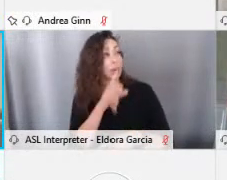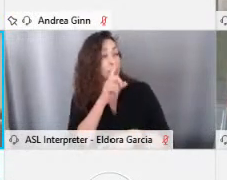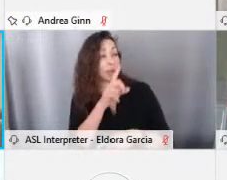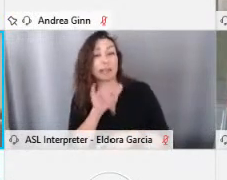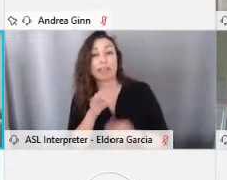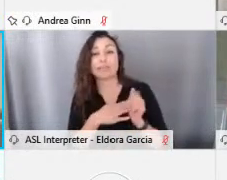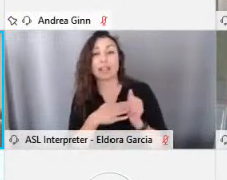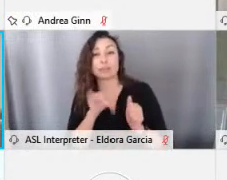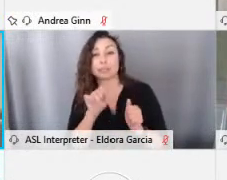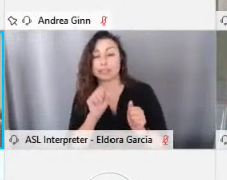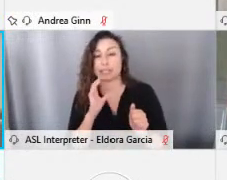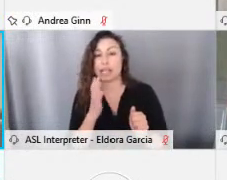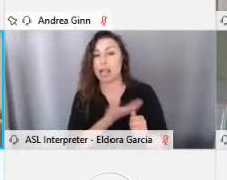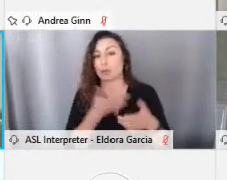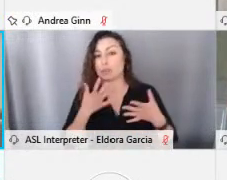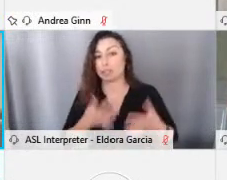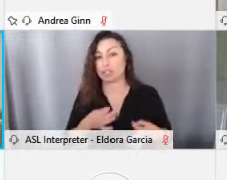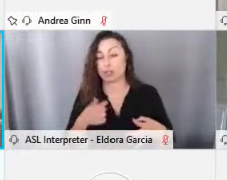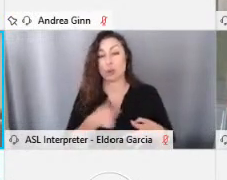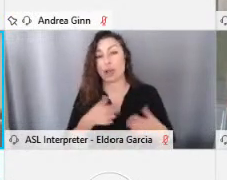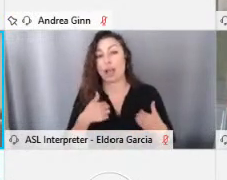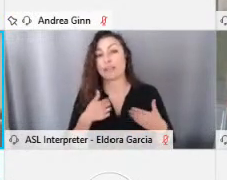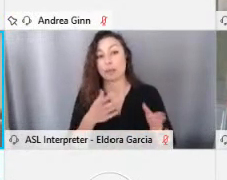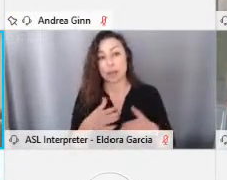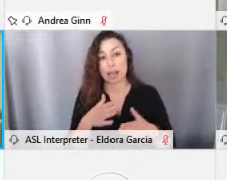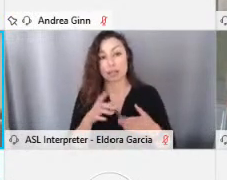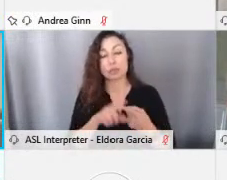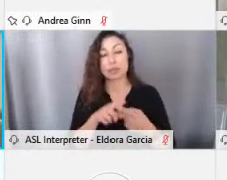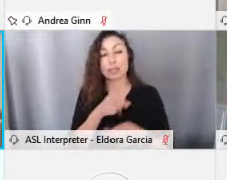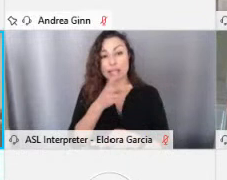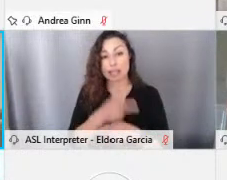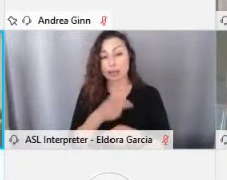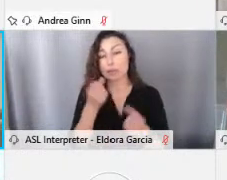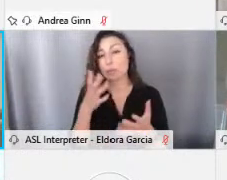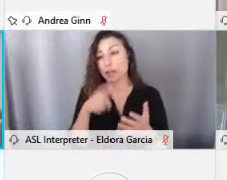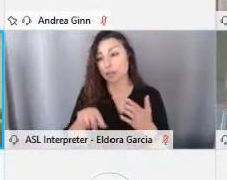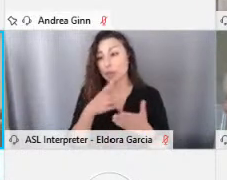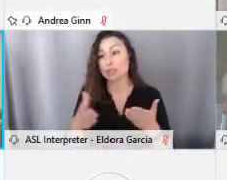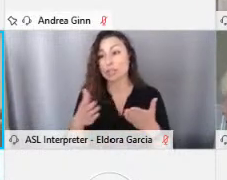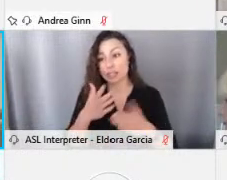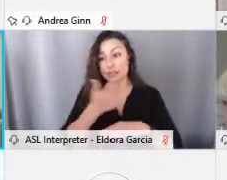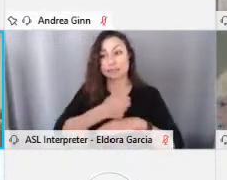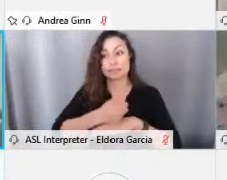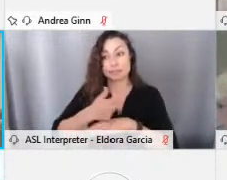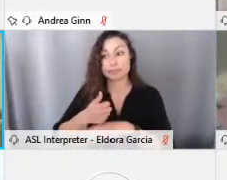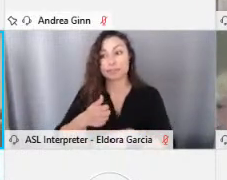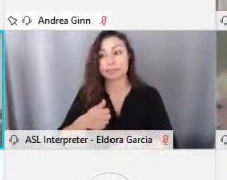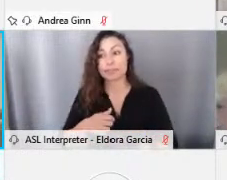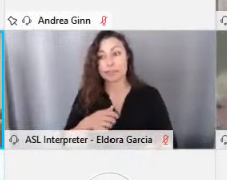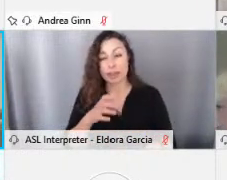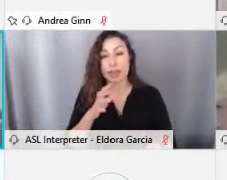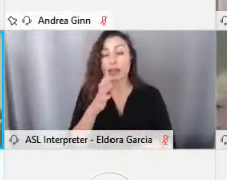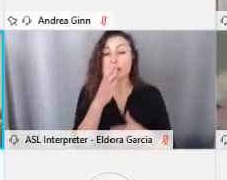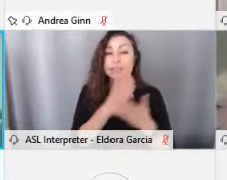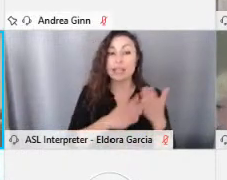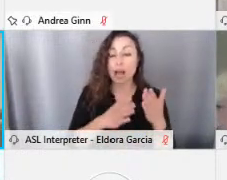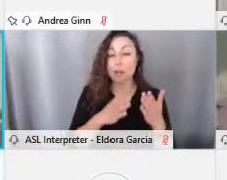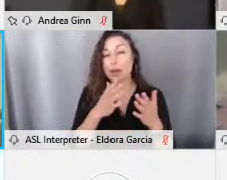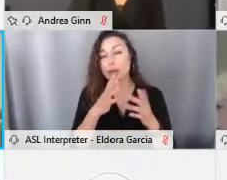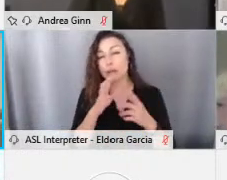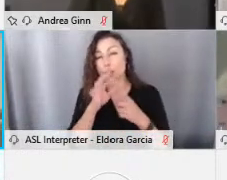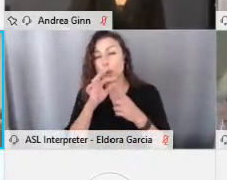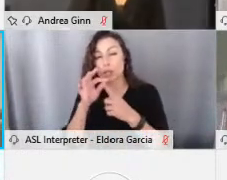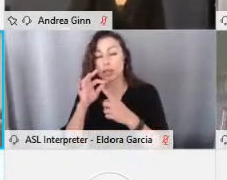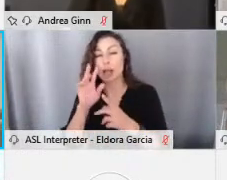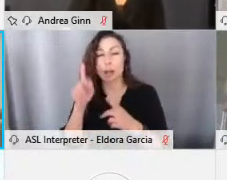discretion, and so we have plans to keep a lot of this in place. Some of the nuances are